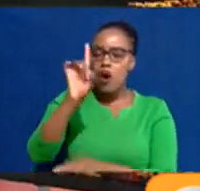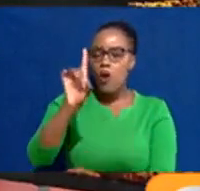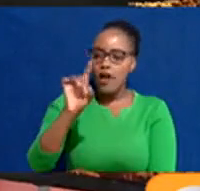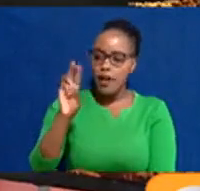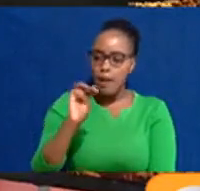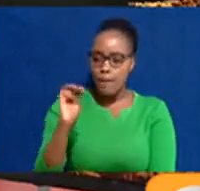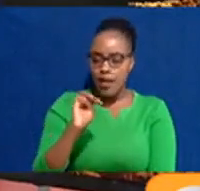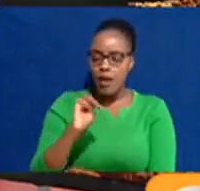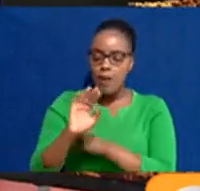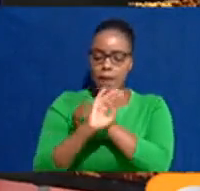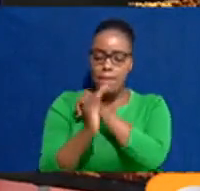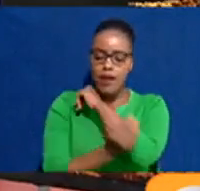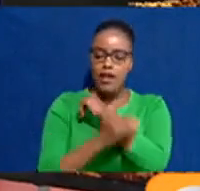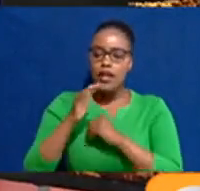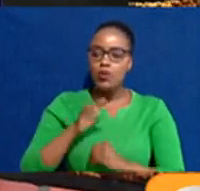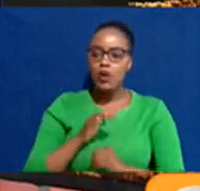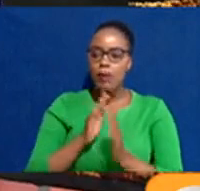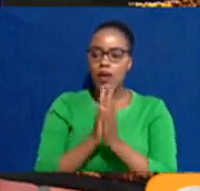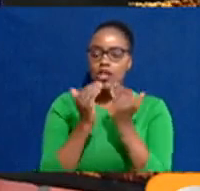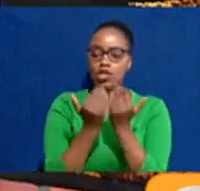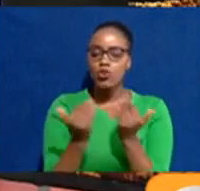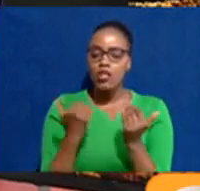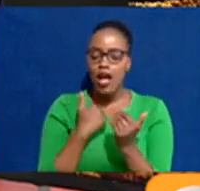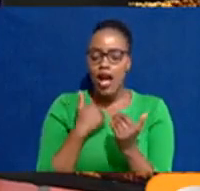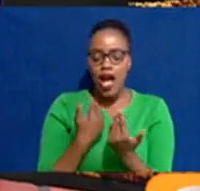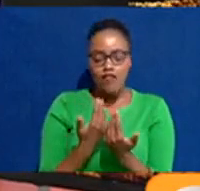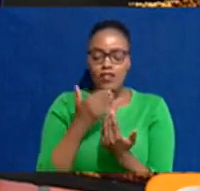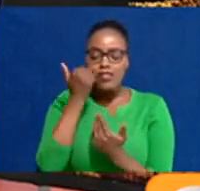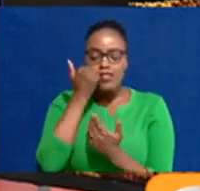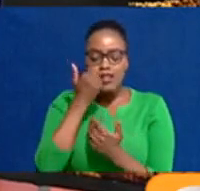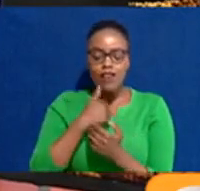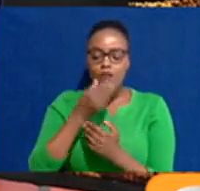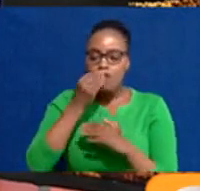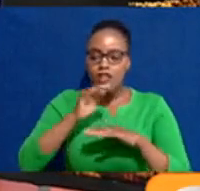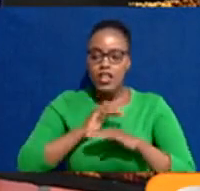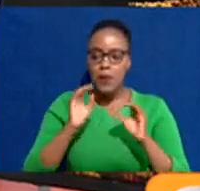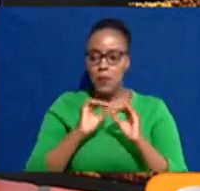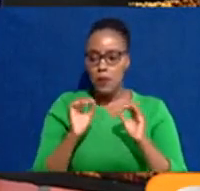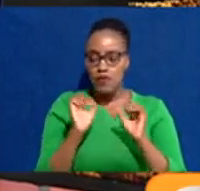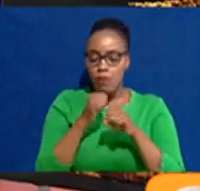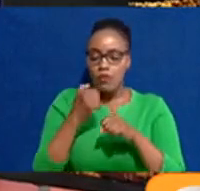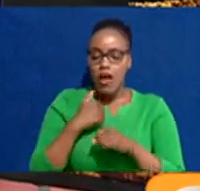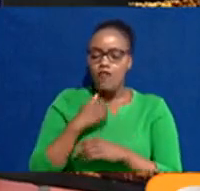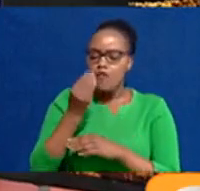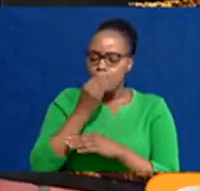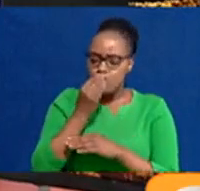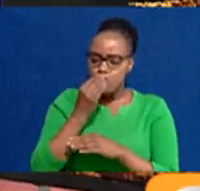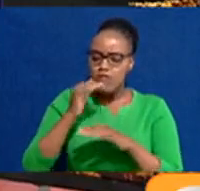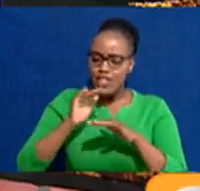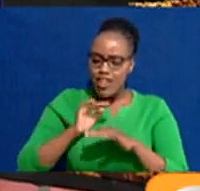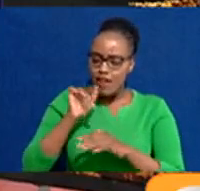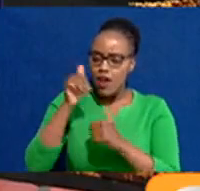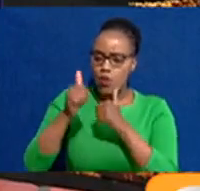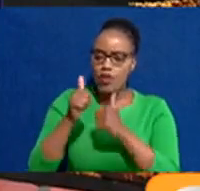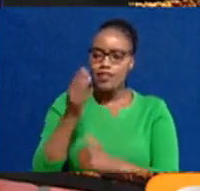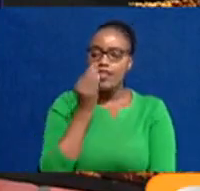million pregnant women and children are acutely malnourished. This means they're not able to get their nutritional needs from the foods that